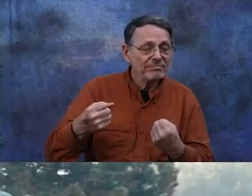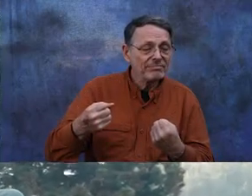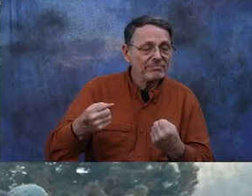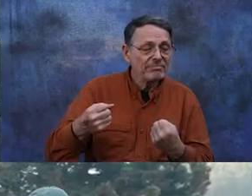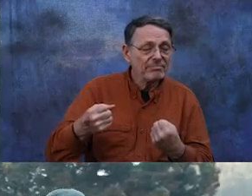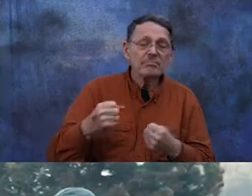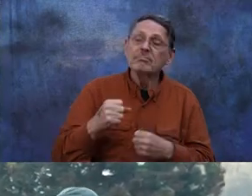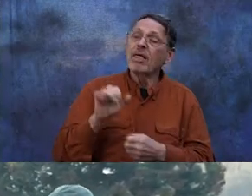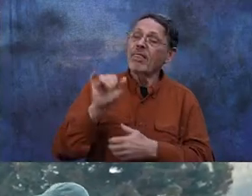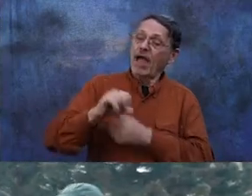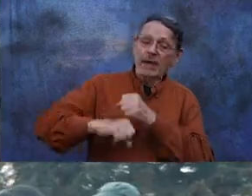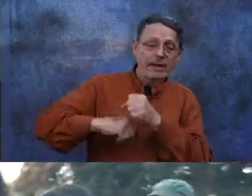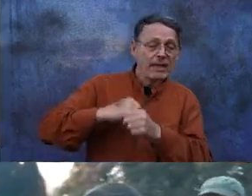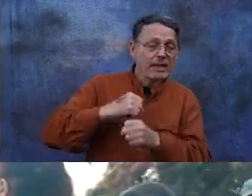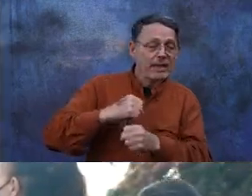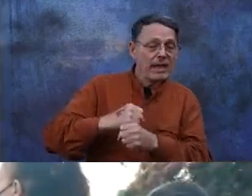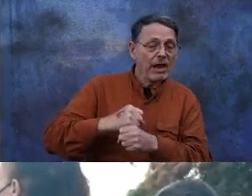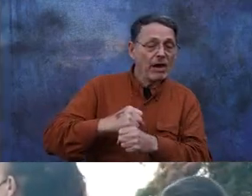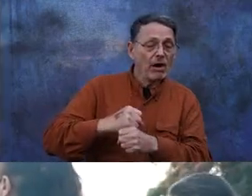A year of